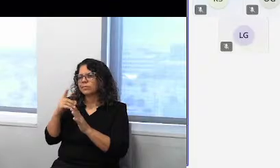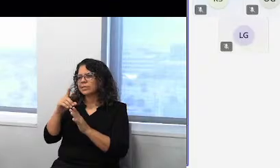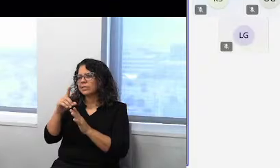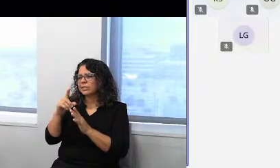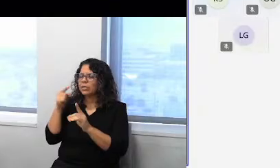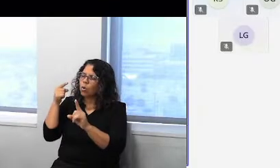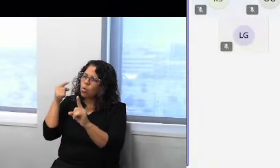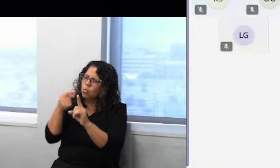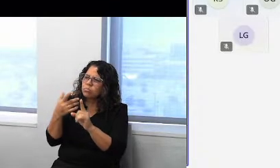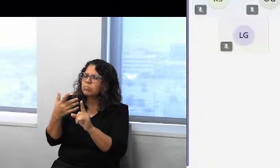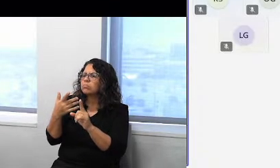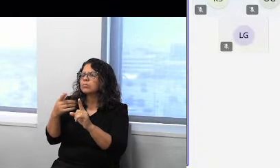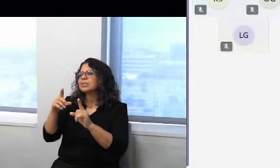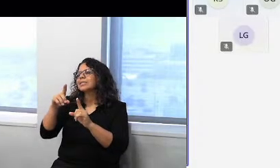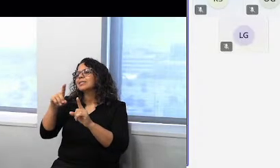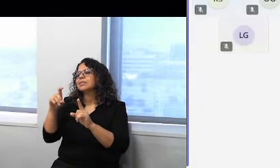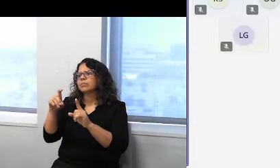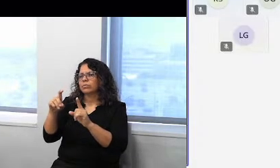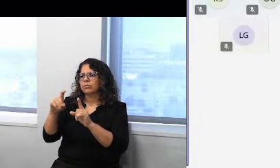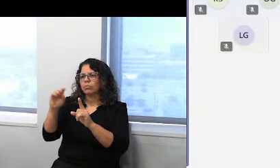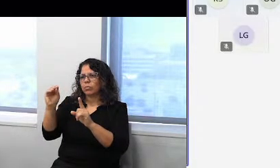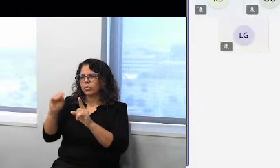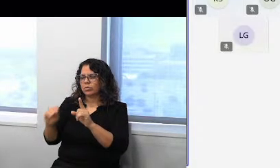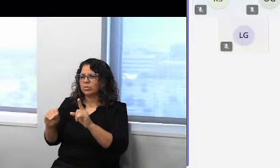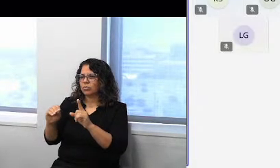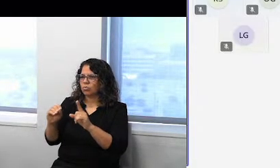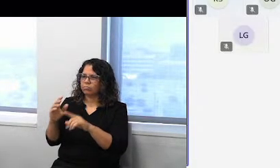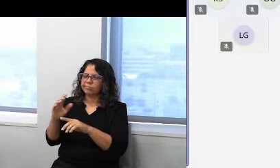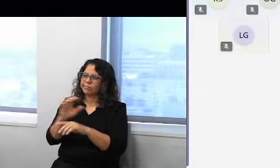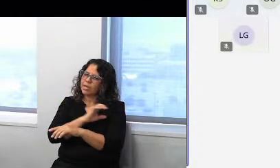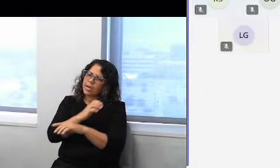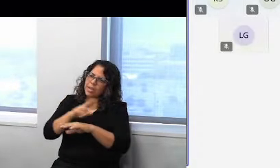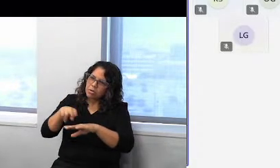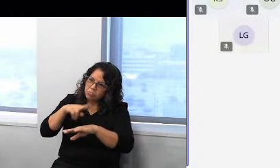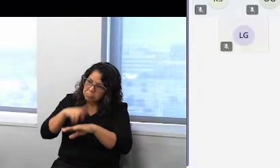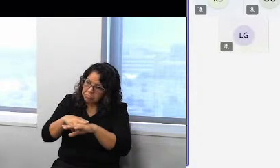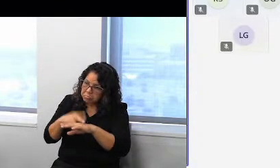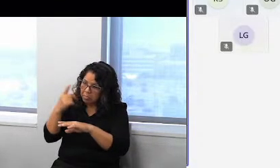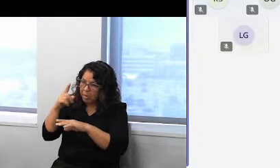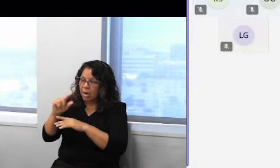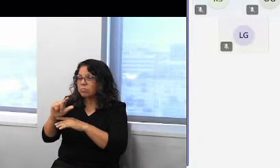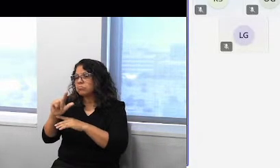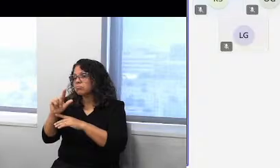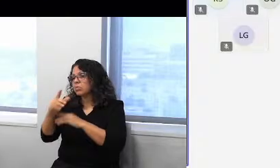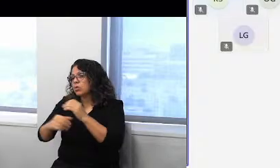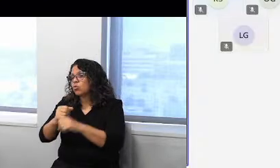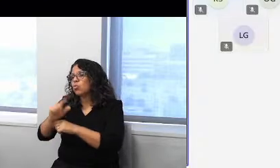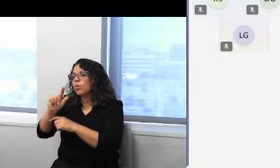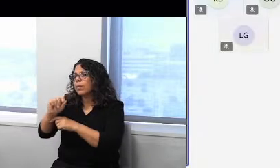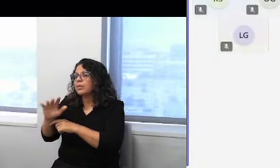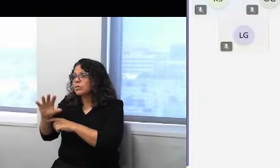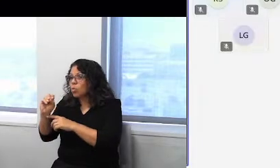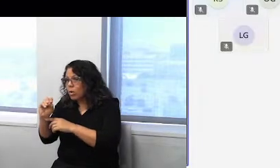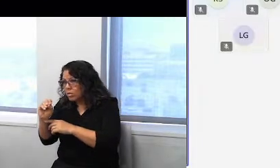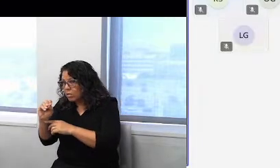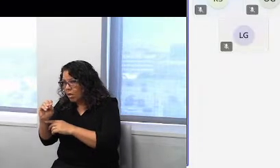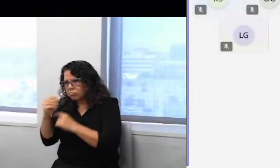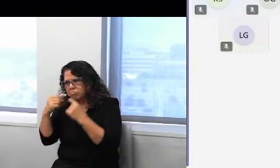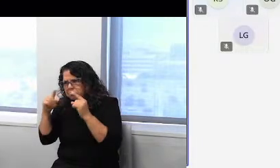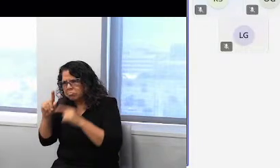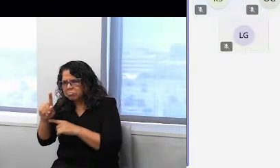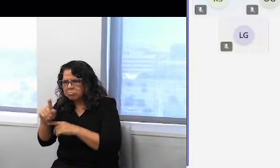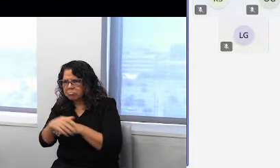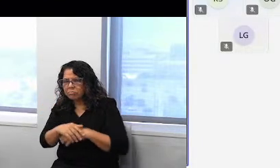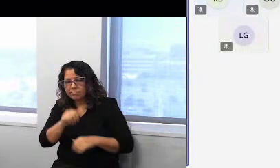Yes, I recall having that discussion, yes. Okay. And you mentioned that these were basically guardrails